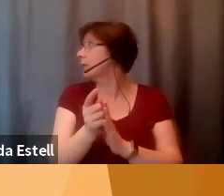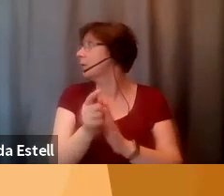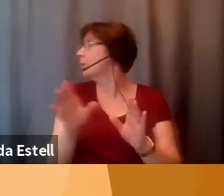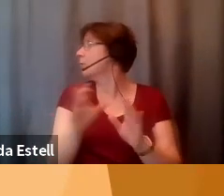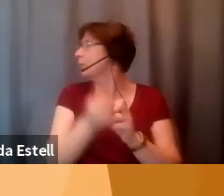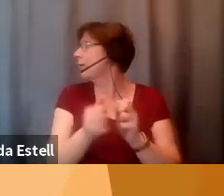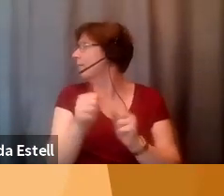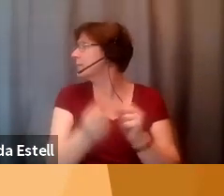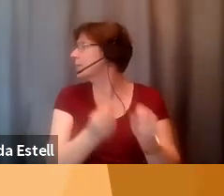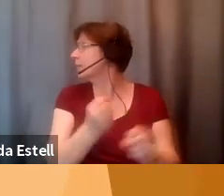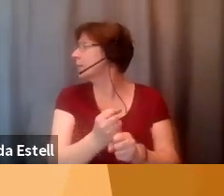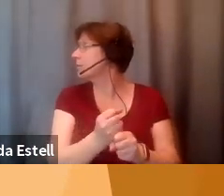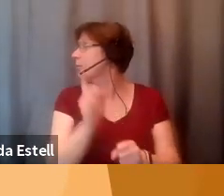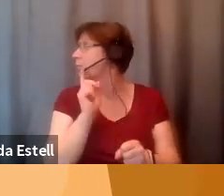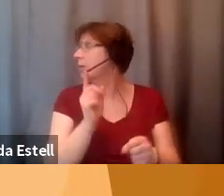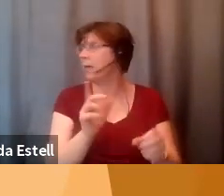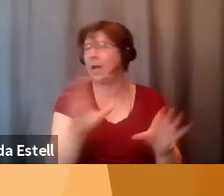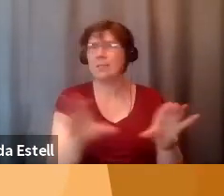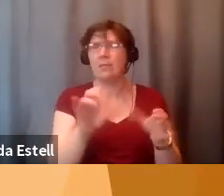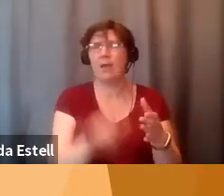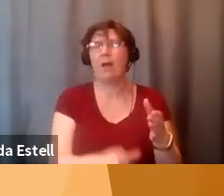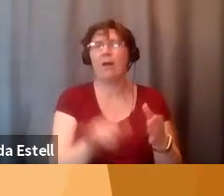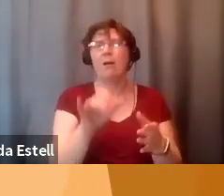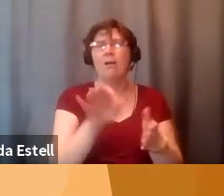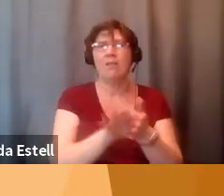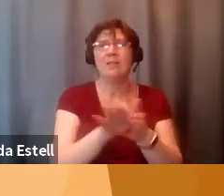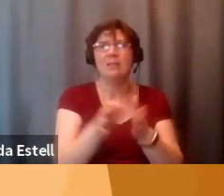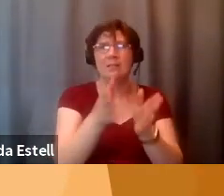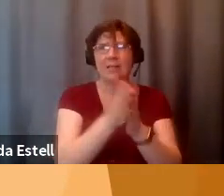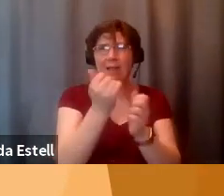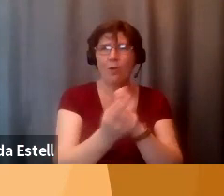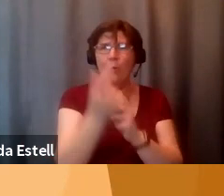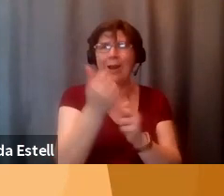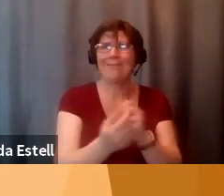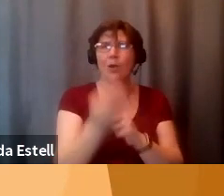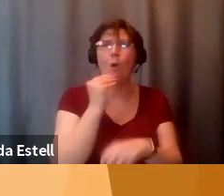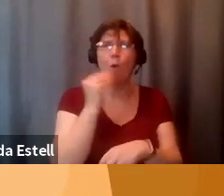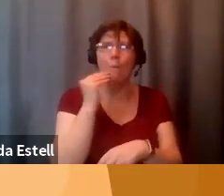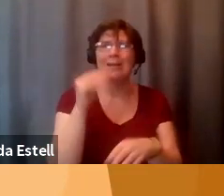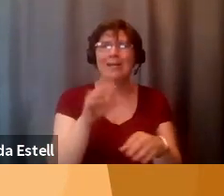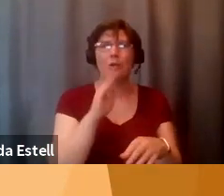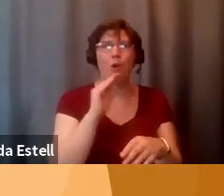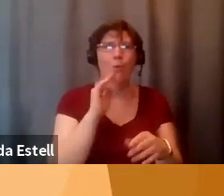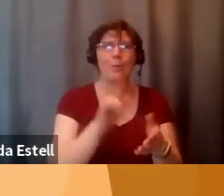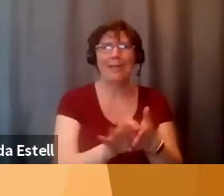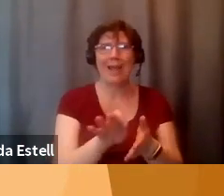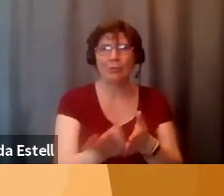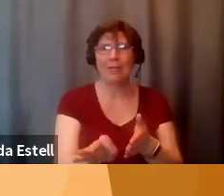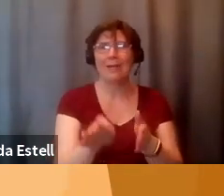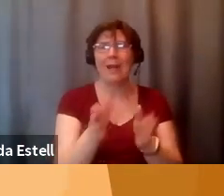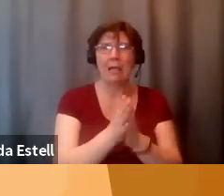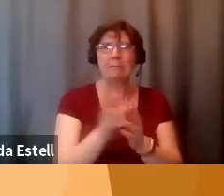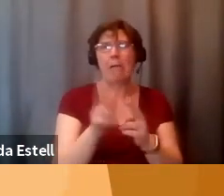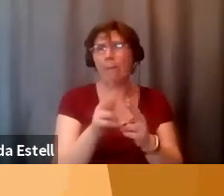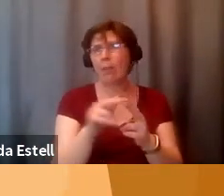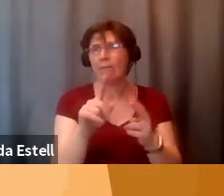years, and I guess actually I did do that. The census asks everyone in every home, so in your home, to be counted, and it asks just a couple questions. So go